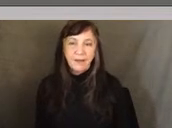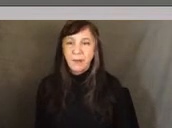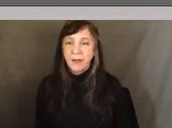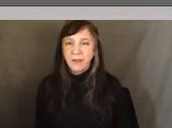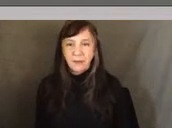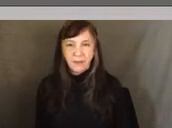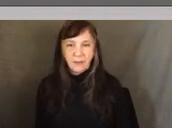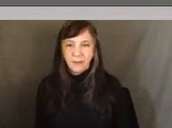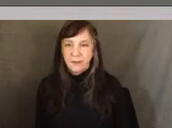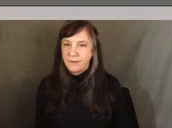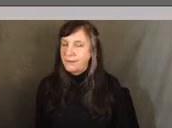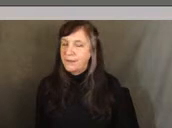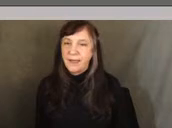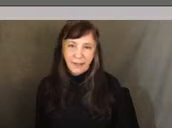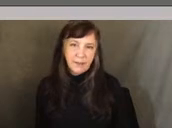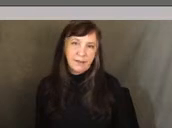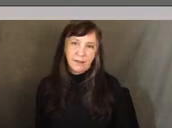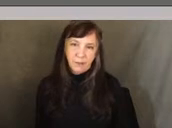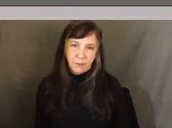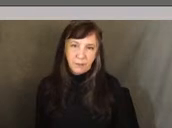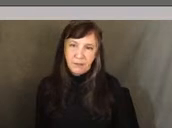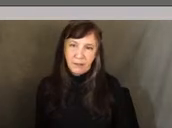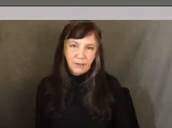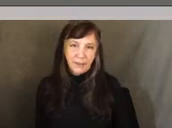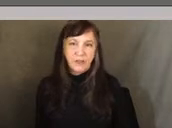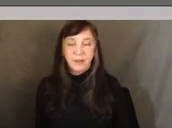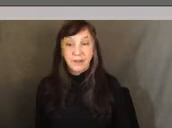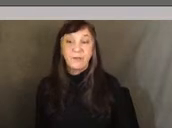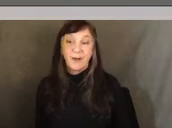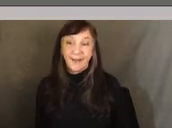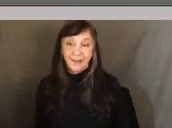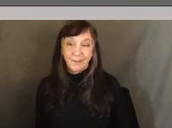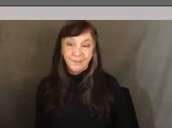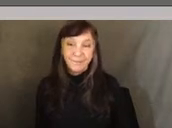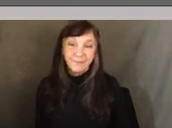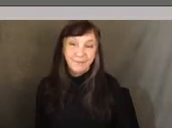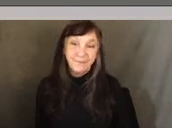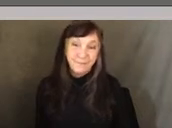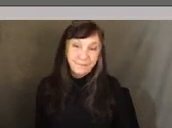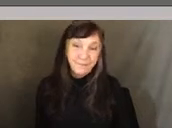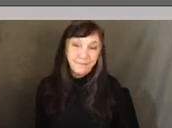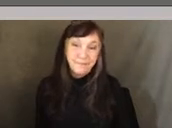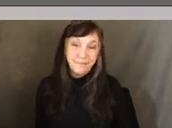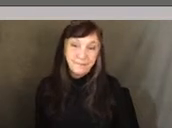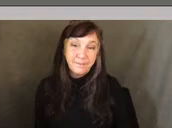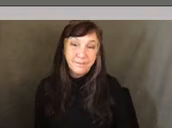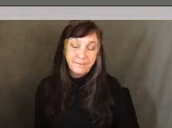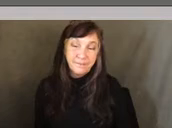But behind the back just is not acceptable, and that's just an FYI.